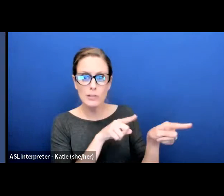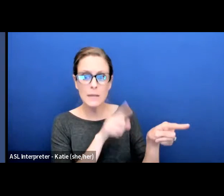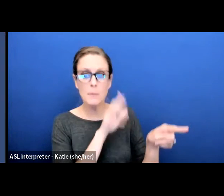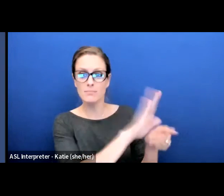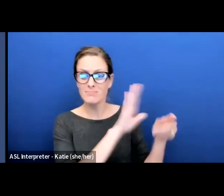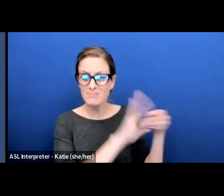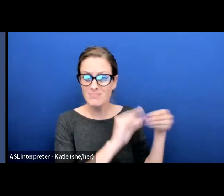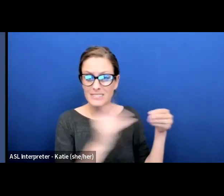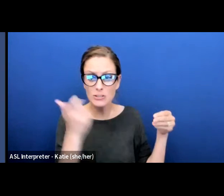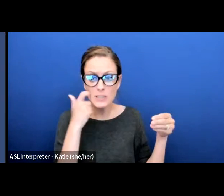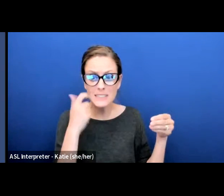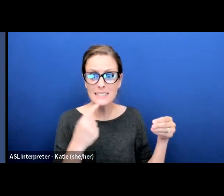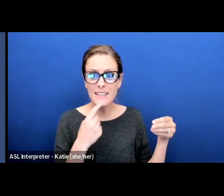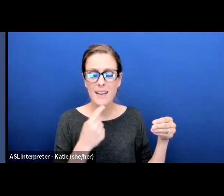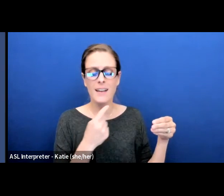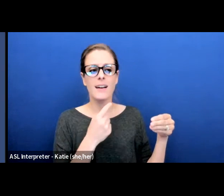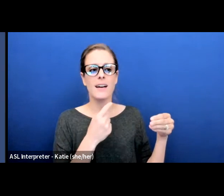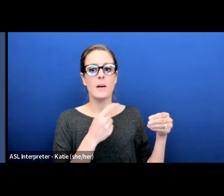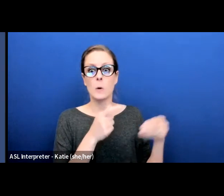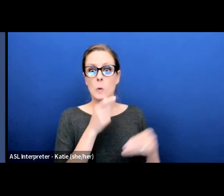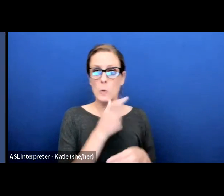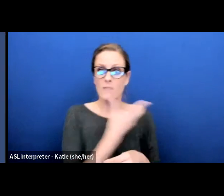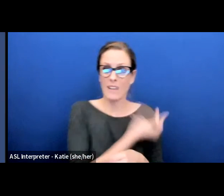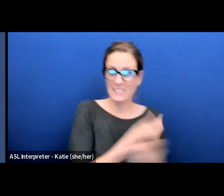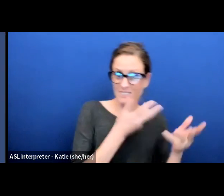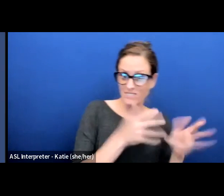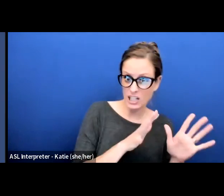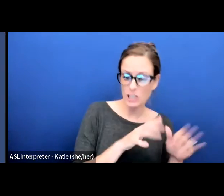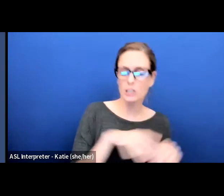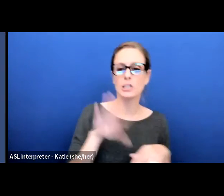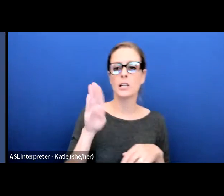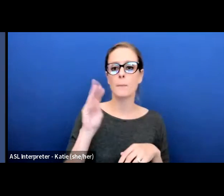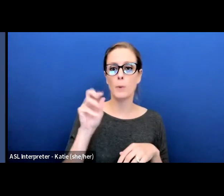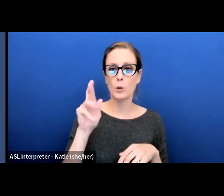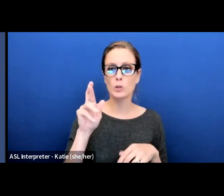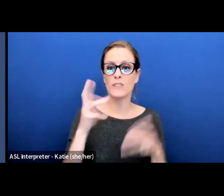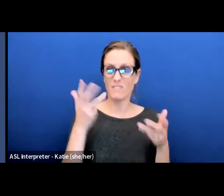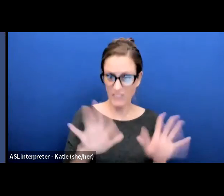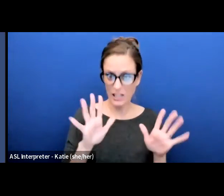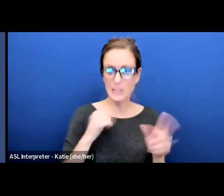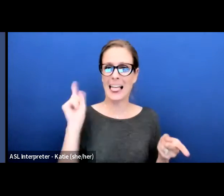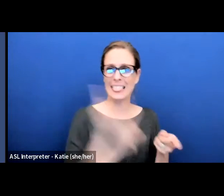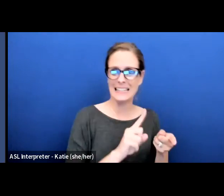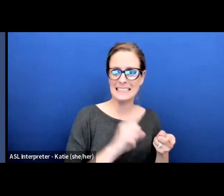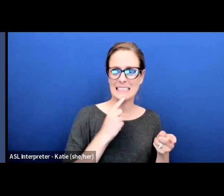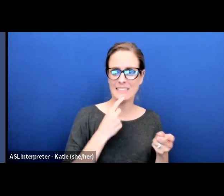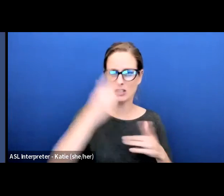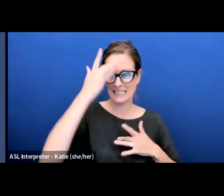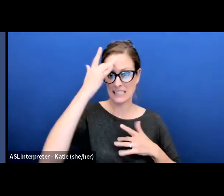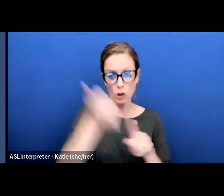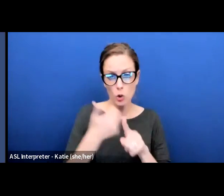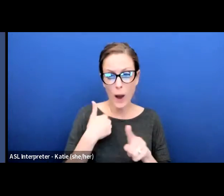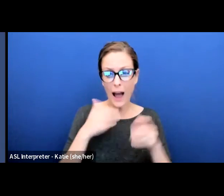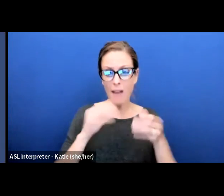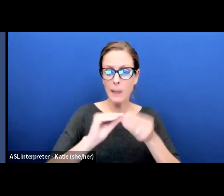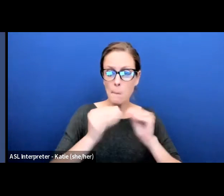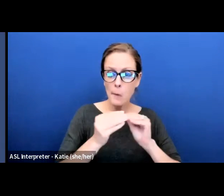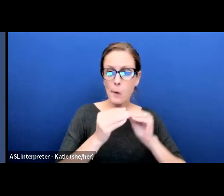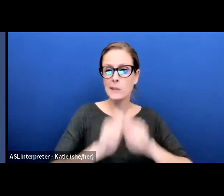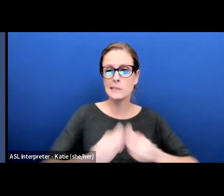was, vaccinated and boosted had the least severe disease. Do you have that on a slide that we could